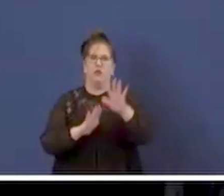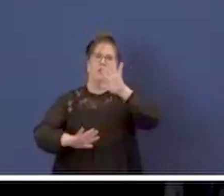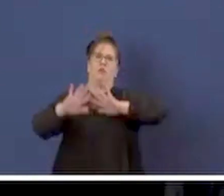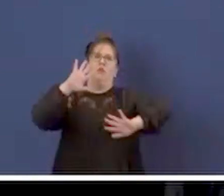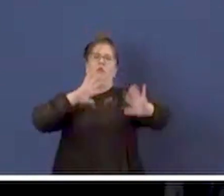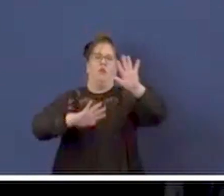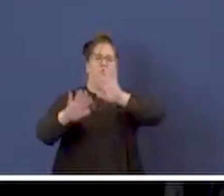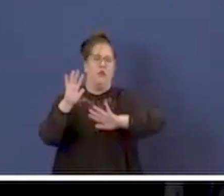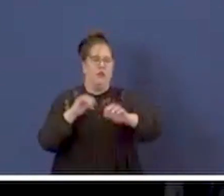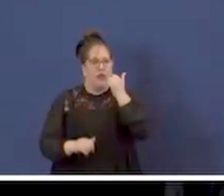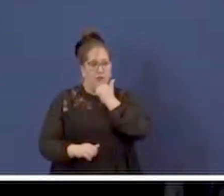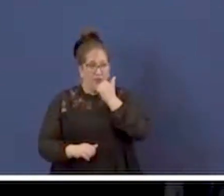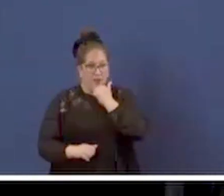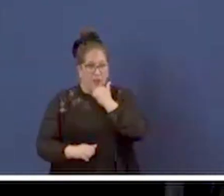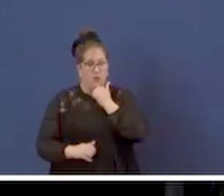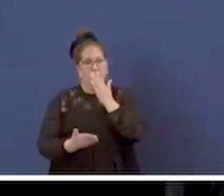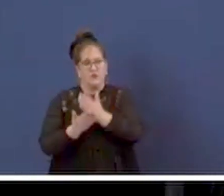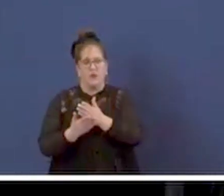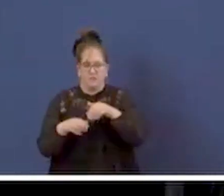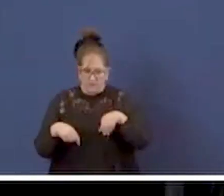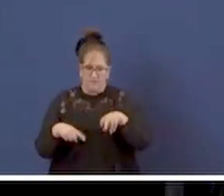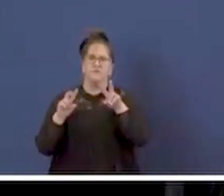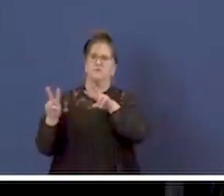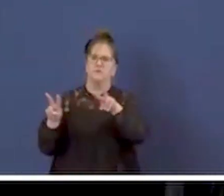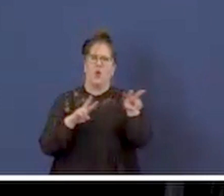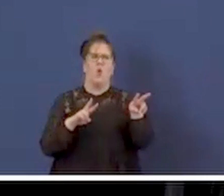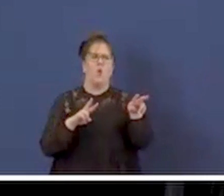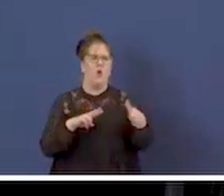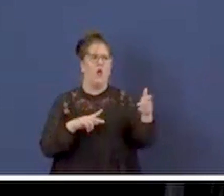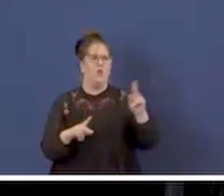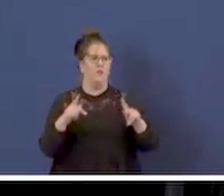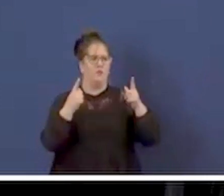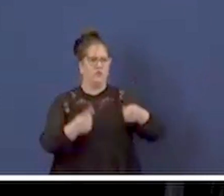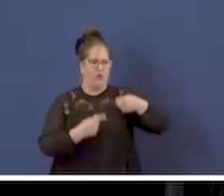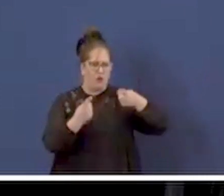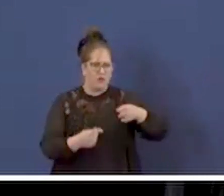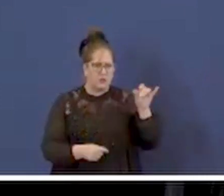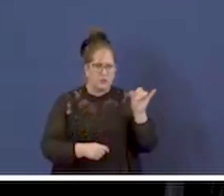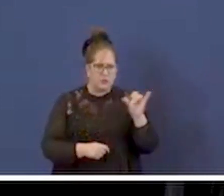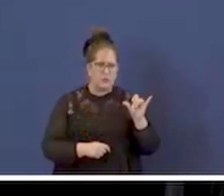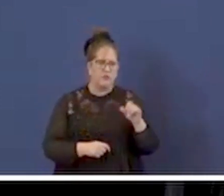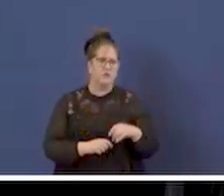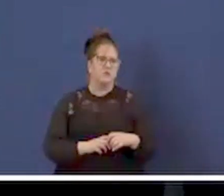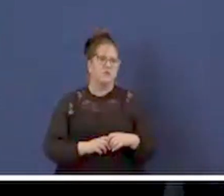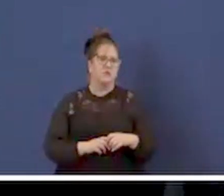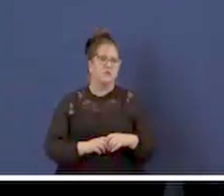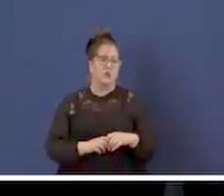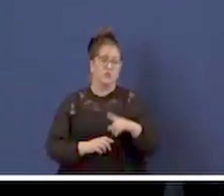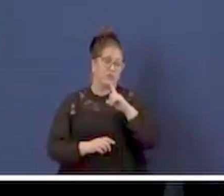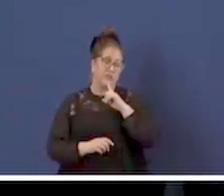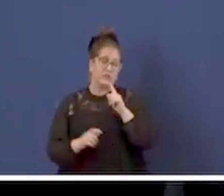and forget that those around you might be having a hard time too. On a small but very impactful